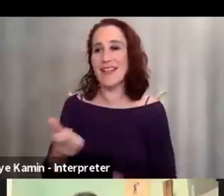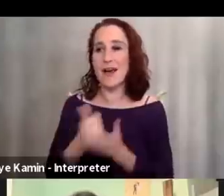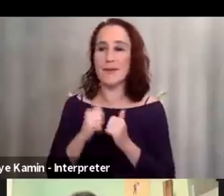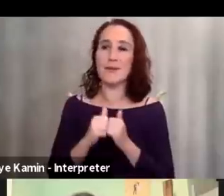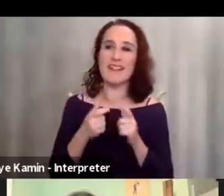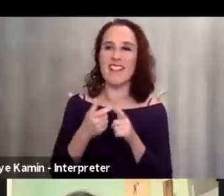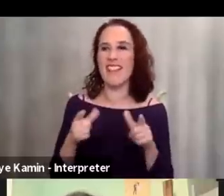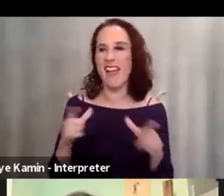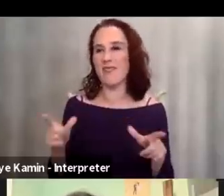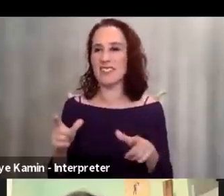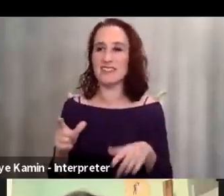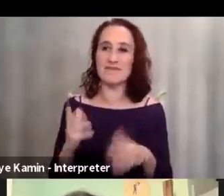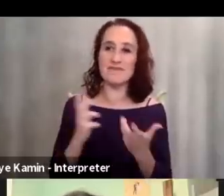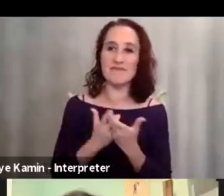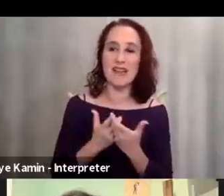and everything. So